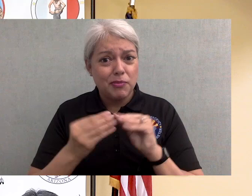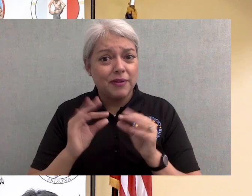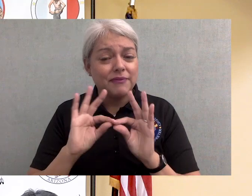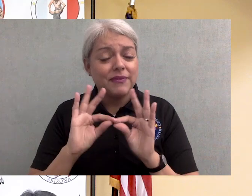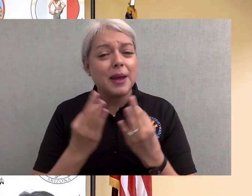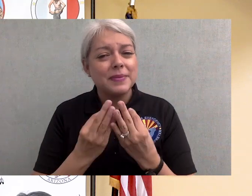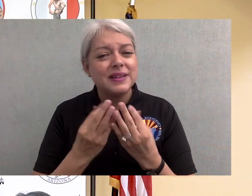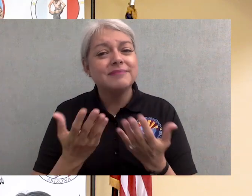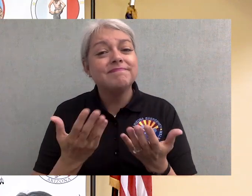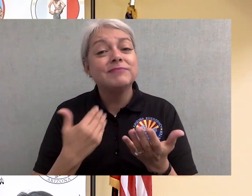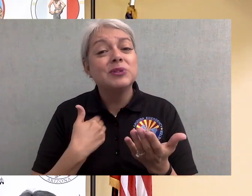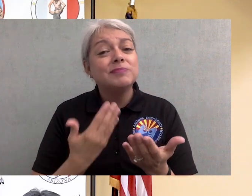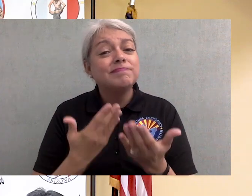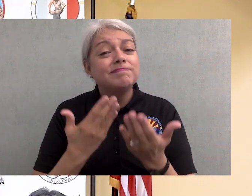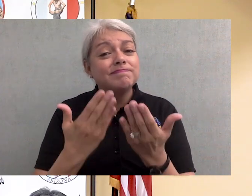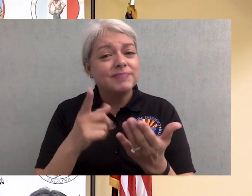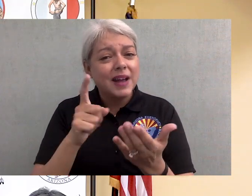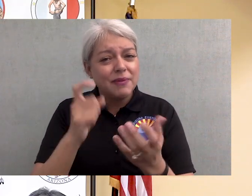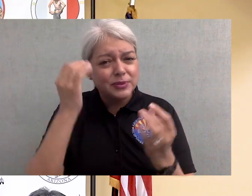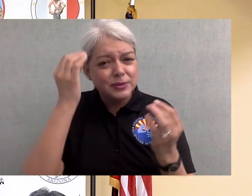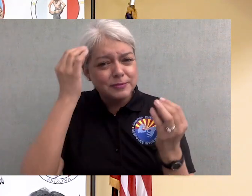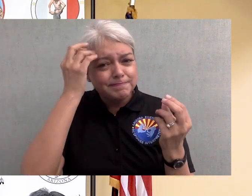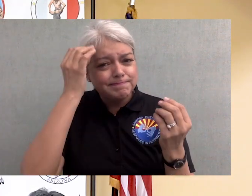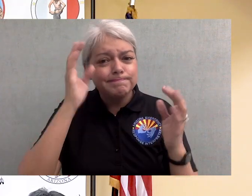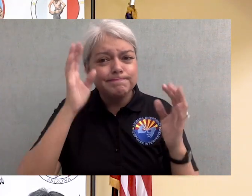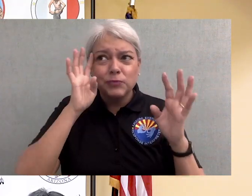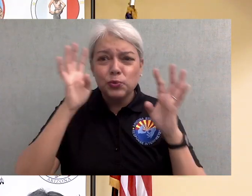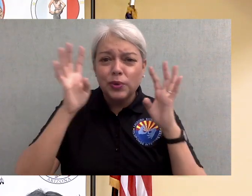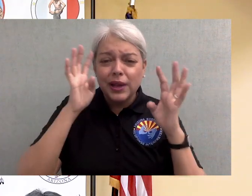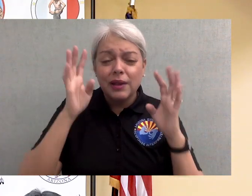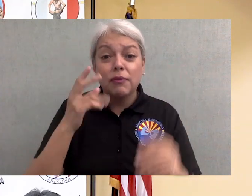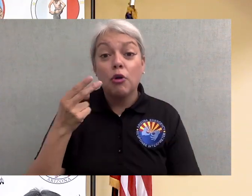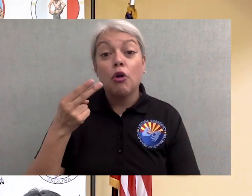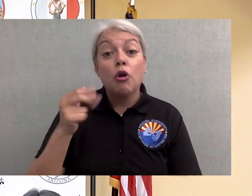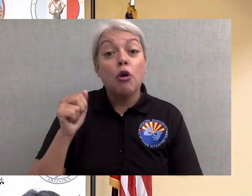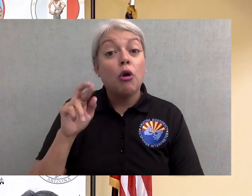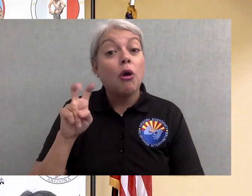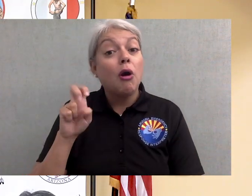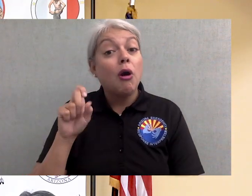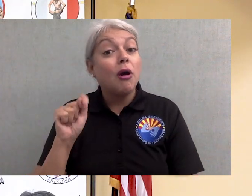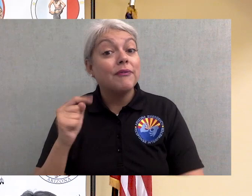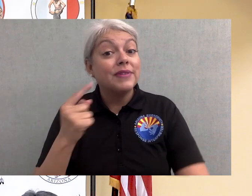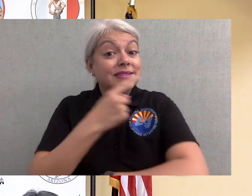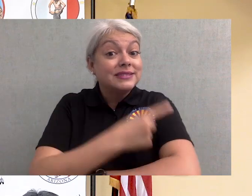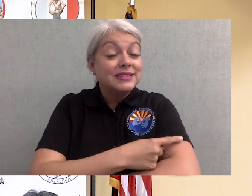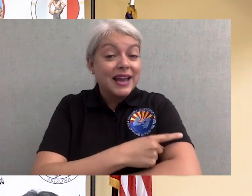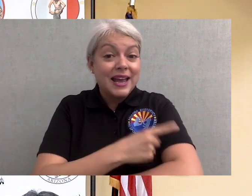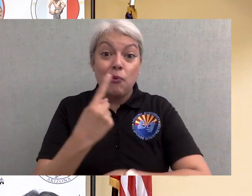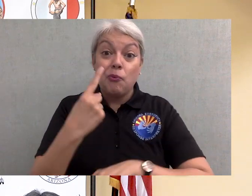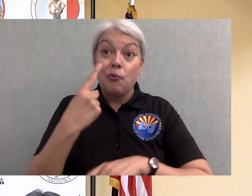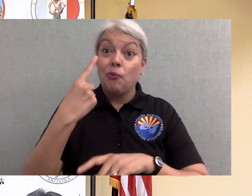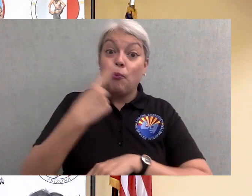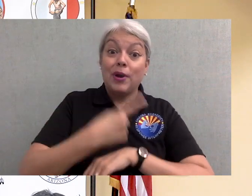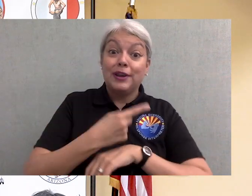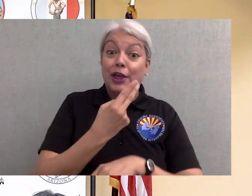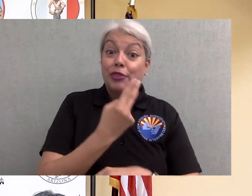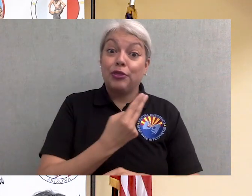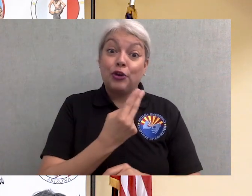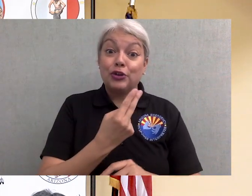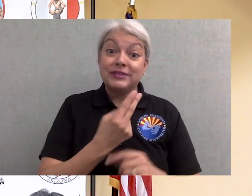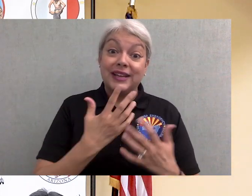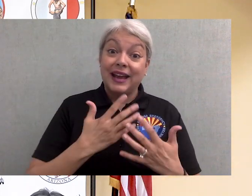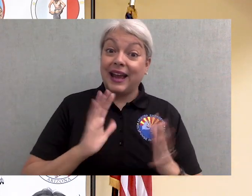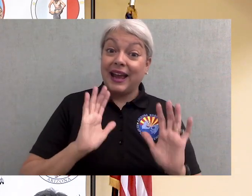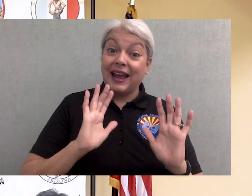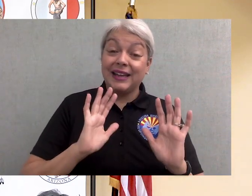of the Harvest Day is not just a one-day event. It's on Thursday, and most of us have Friday off. And if you don't, then you also have